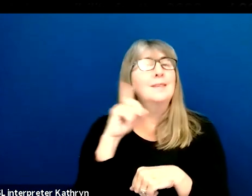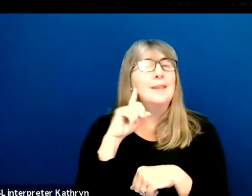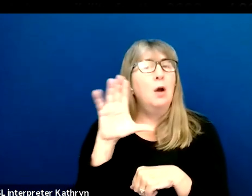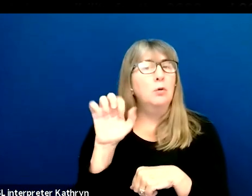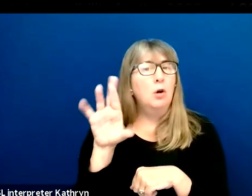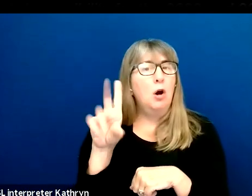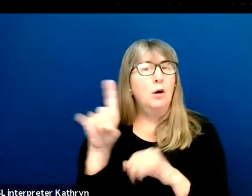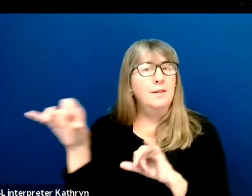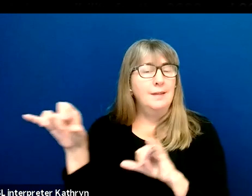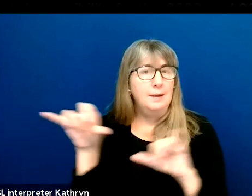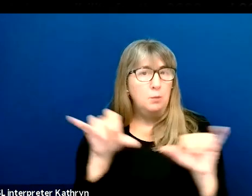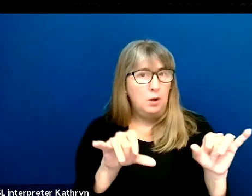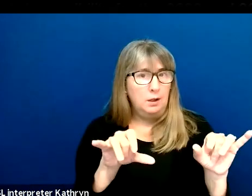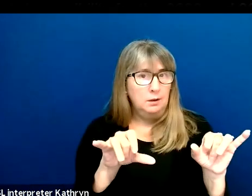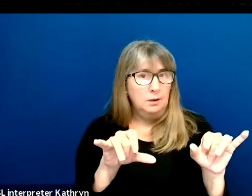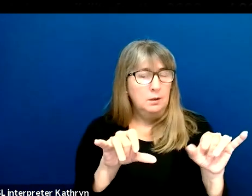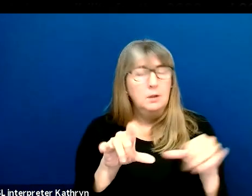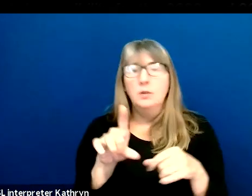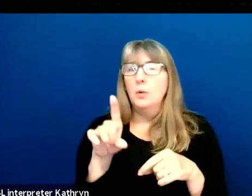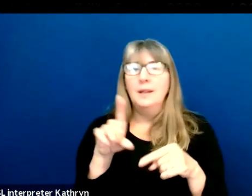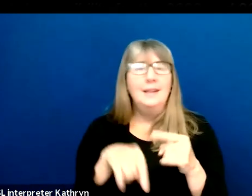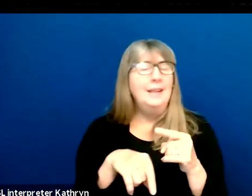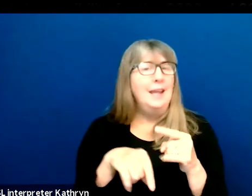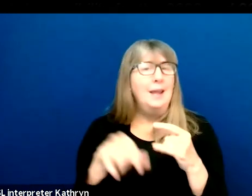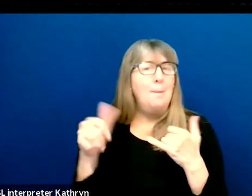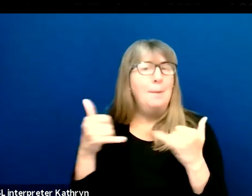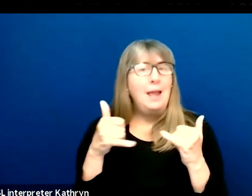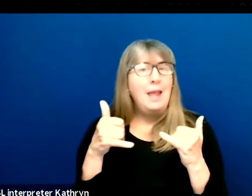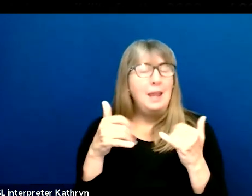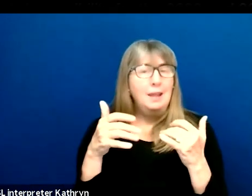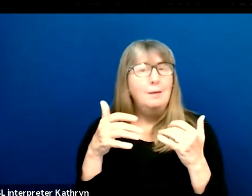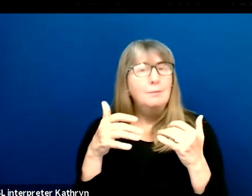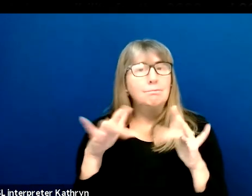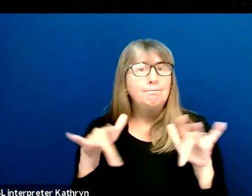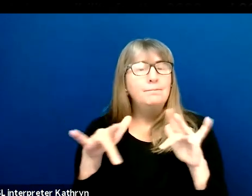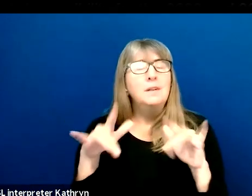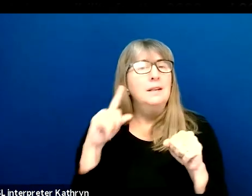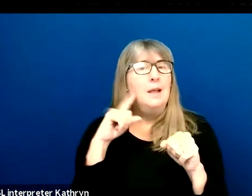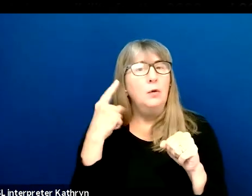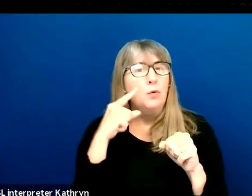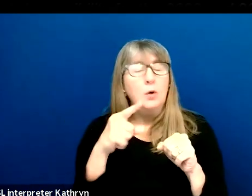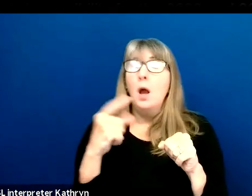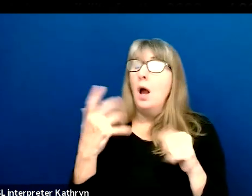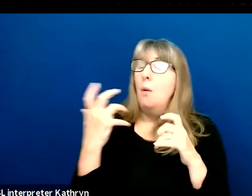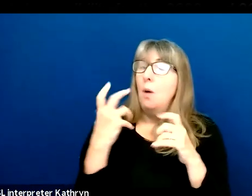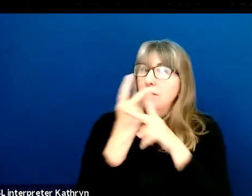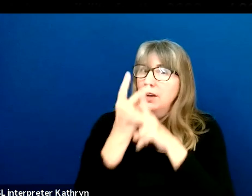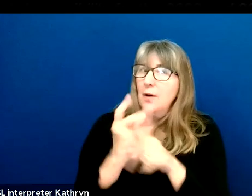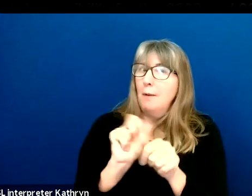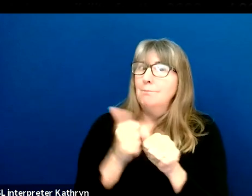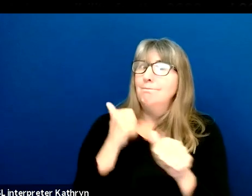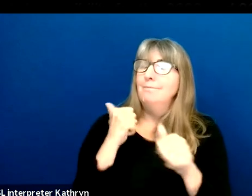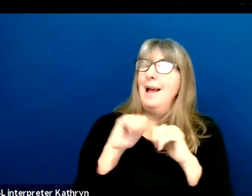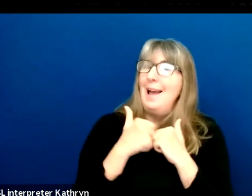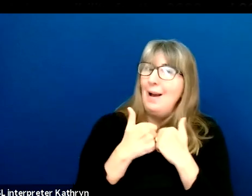way. And so it can't play those sounds for you. I'd love to find a way around it, but I